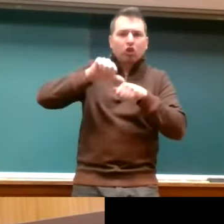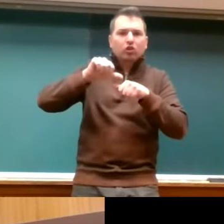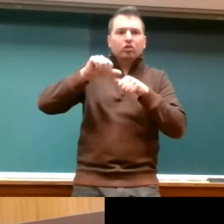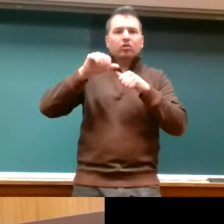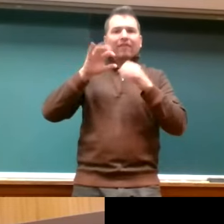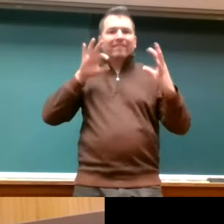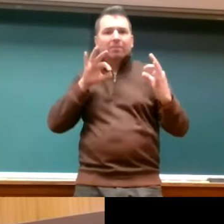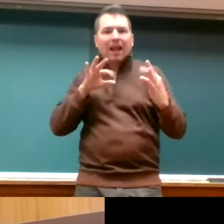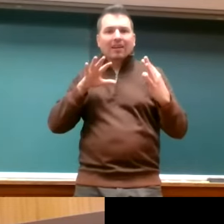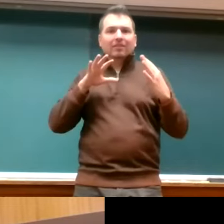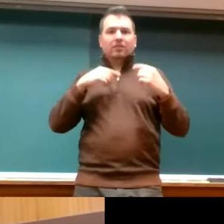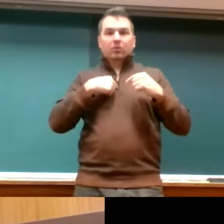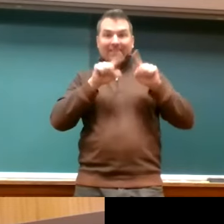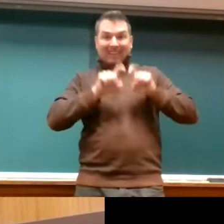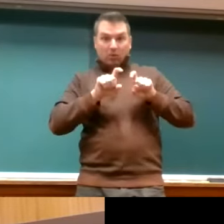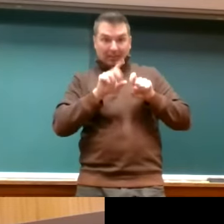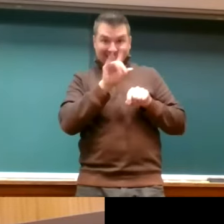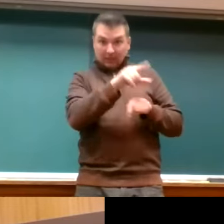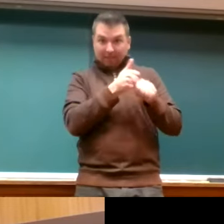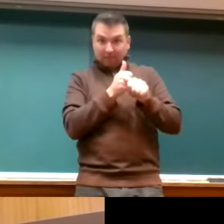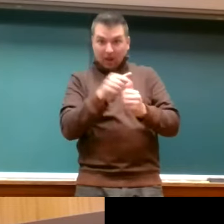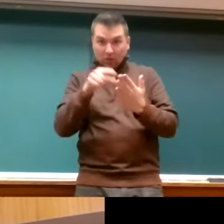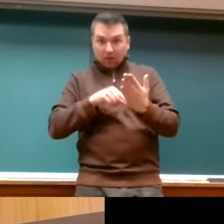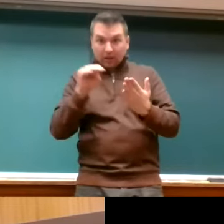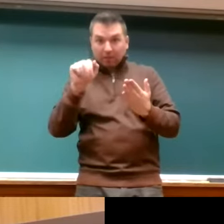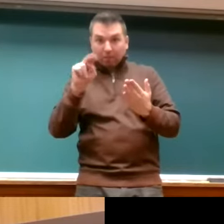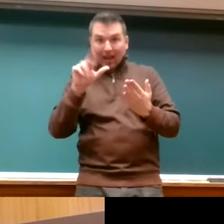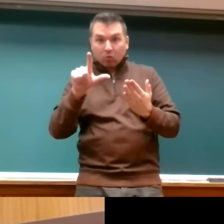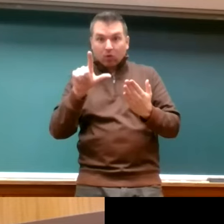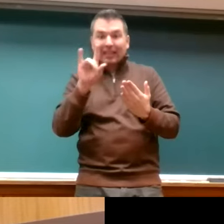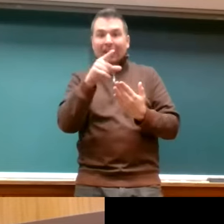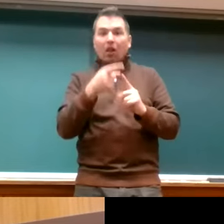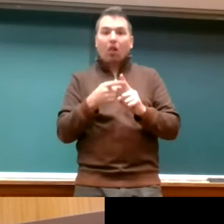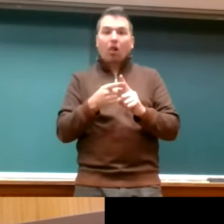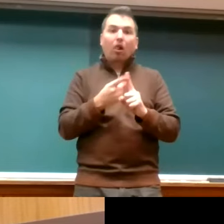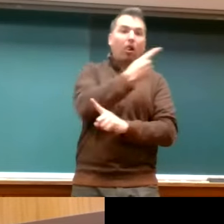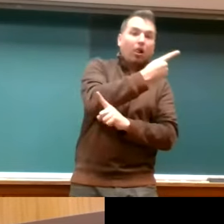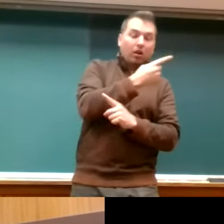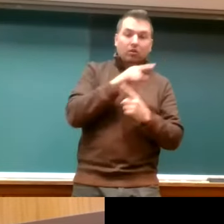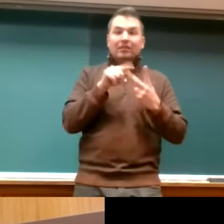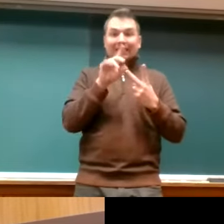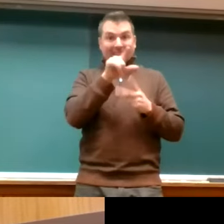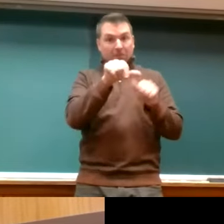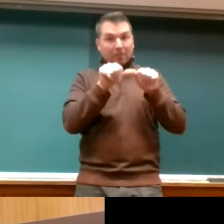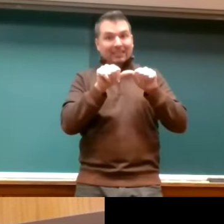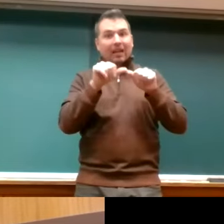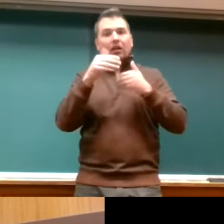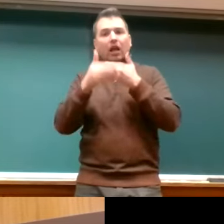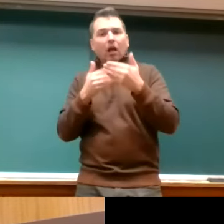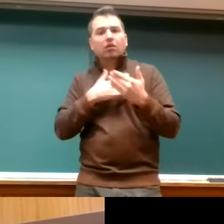will evaluate you on, did you follow the manual? Did you do anything outside the manual? Were you kind and warm and open to your